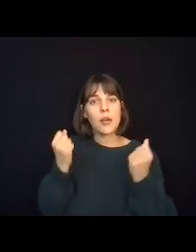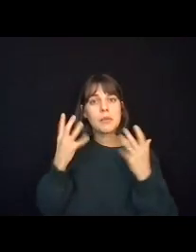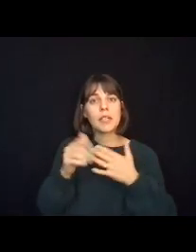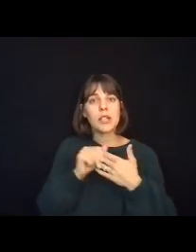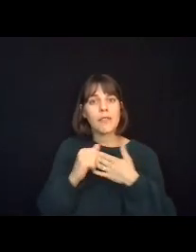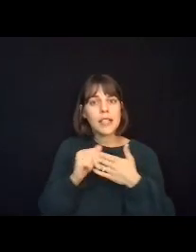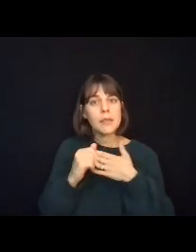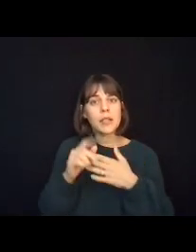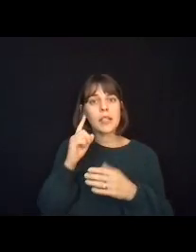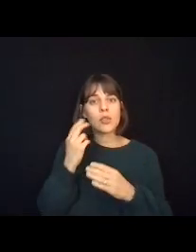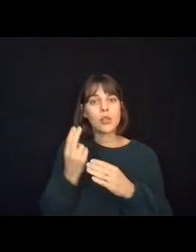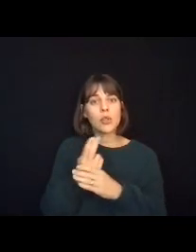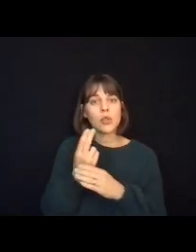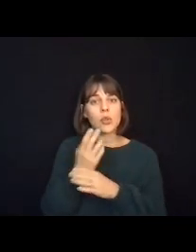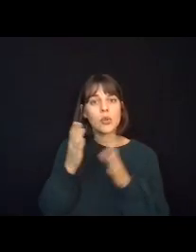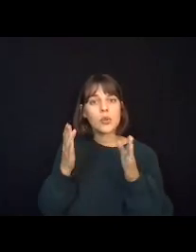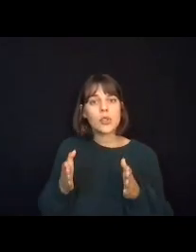much flexibility and user